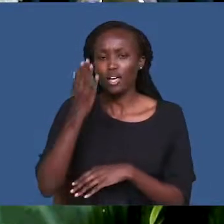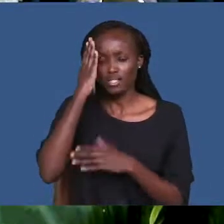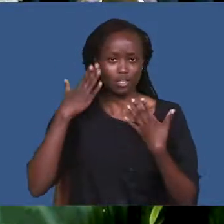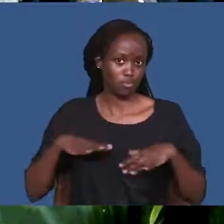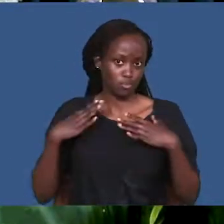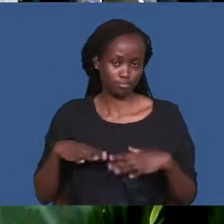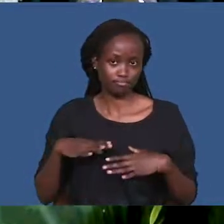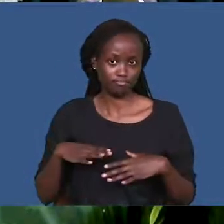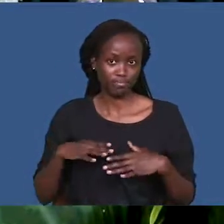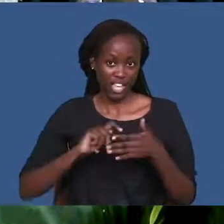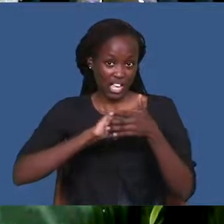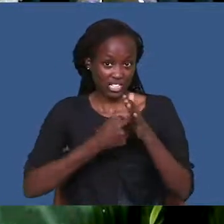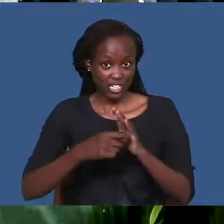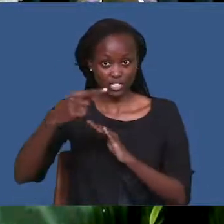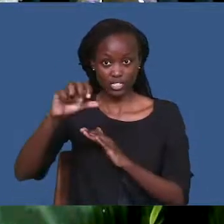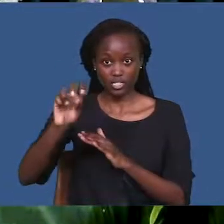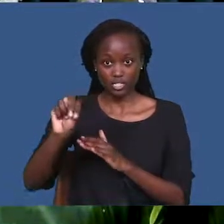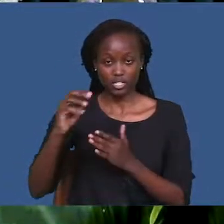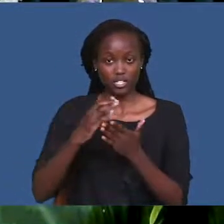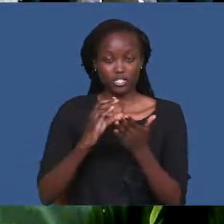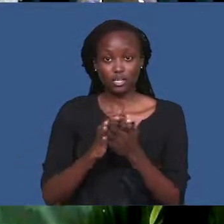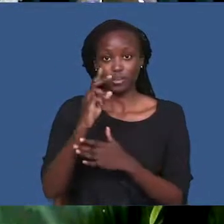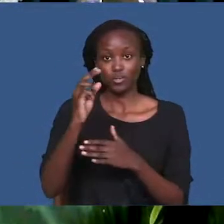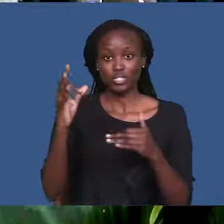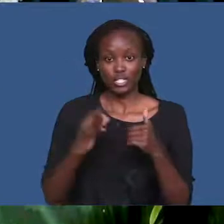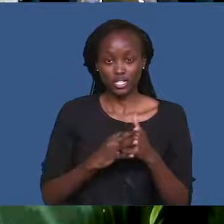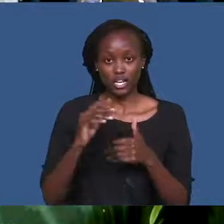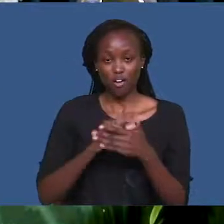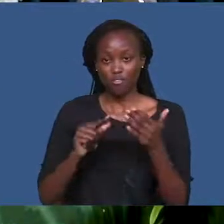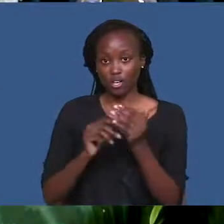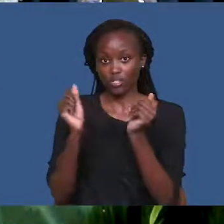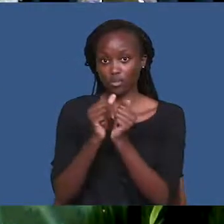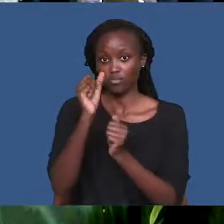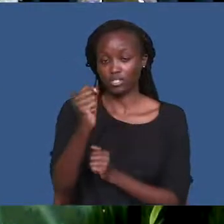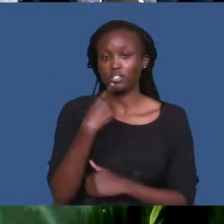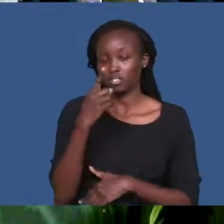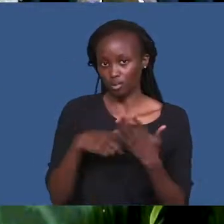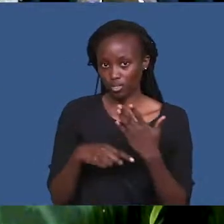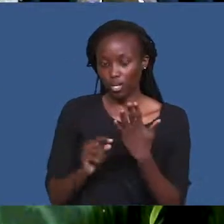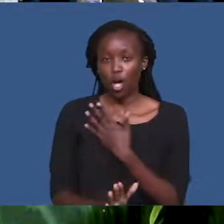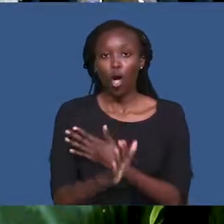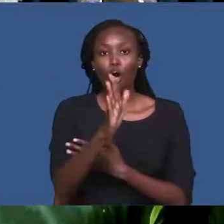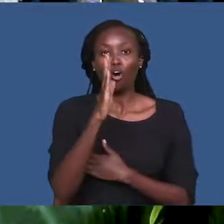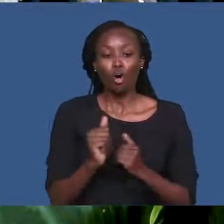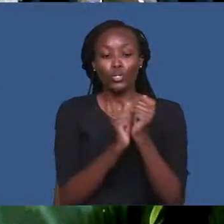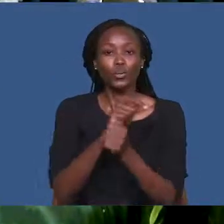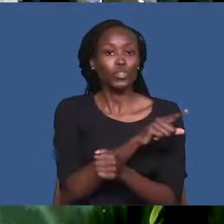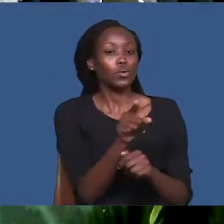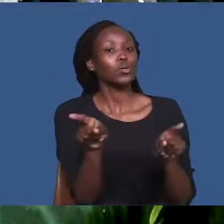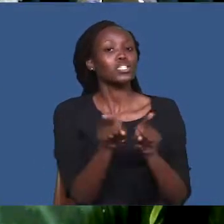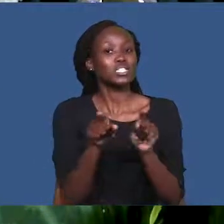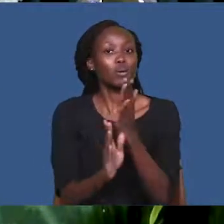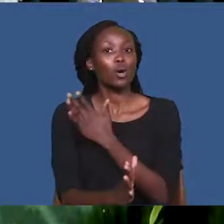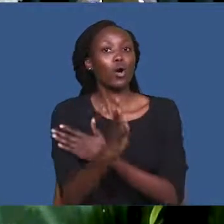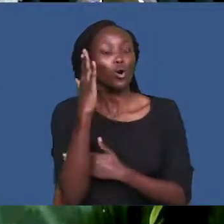Genesis 28:15 says, I am with you and I will watch over you wherever you go, and I will bring you